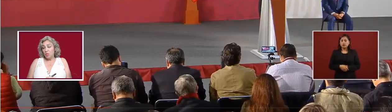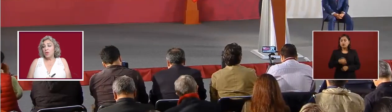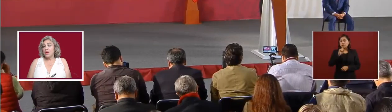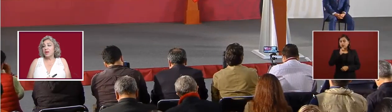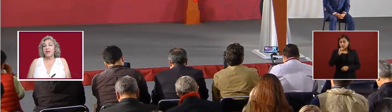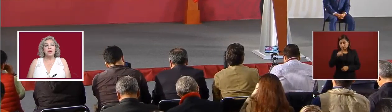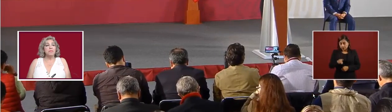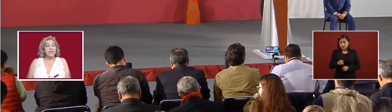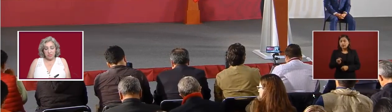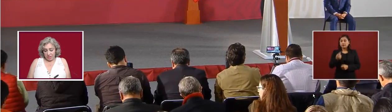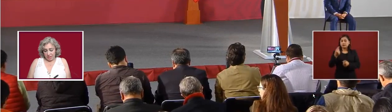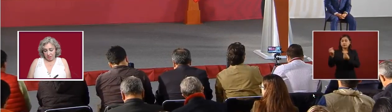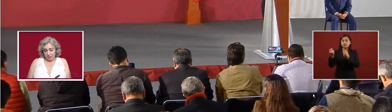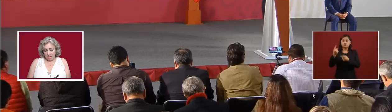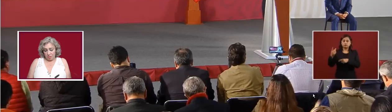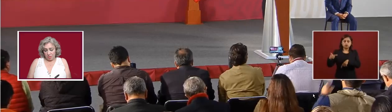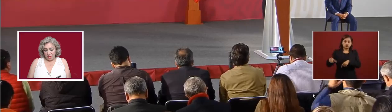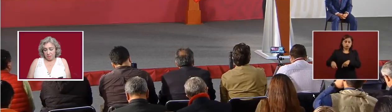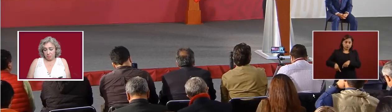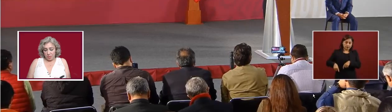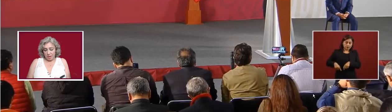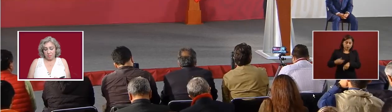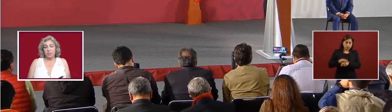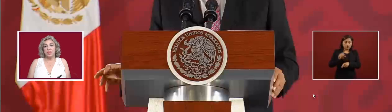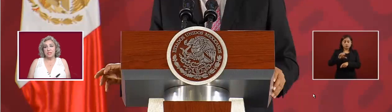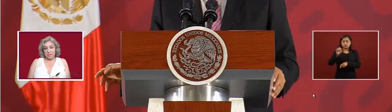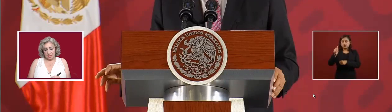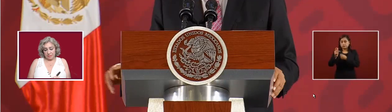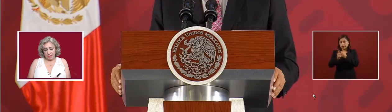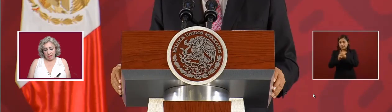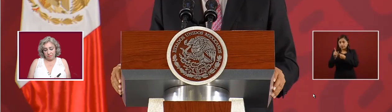and we are going to be doing it with the, uh,